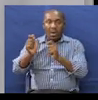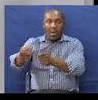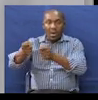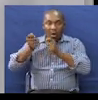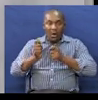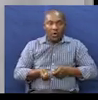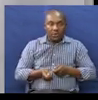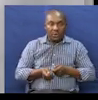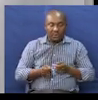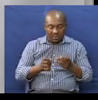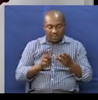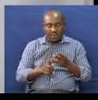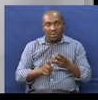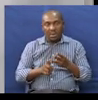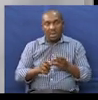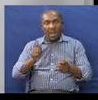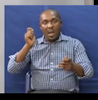arrows,